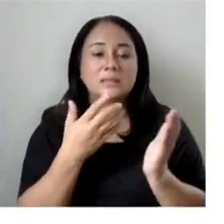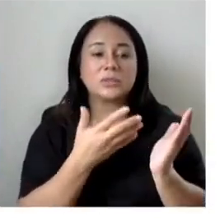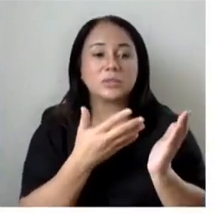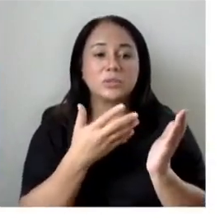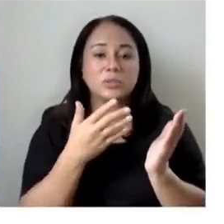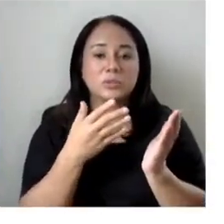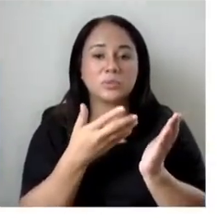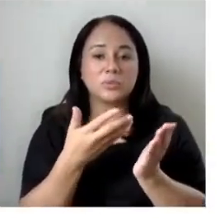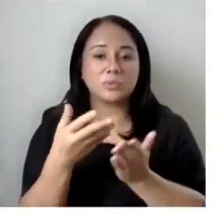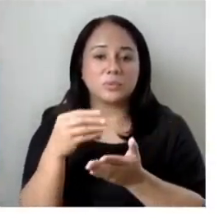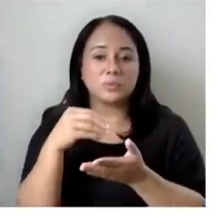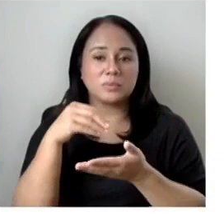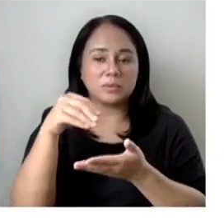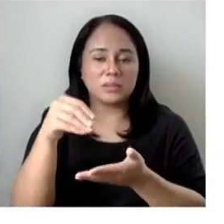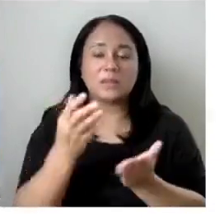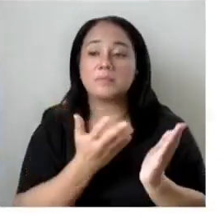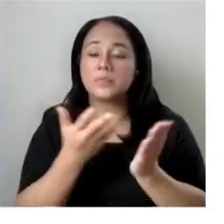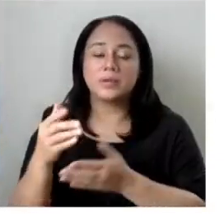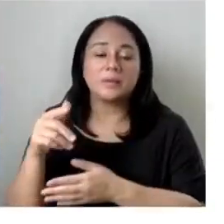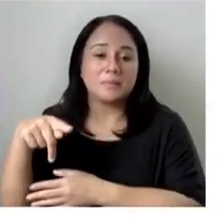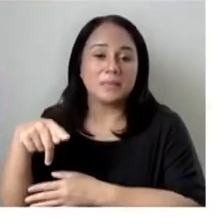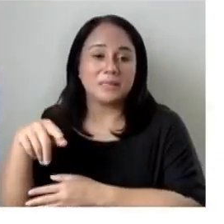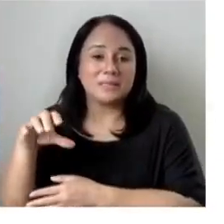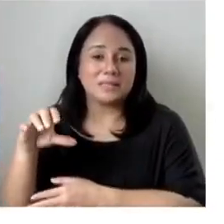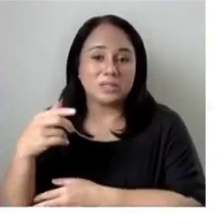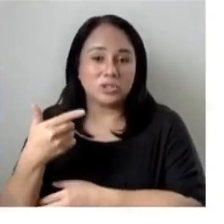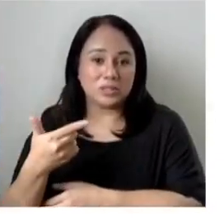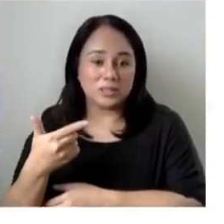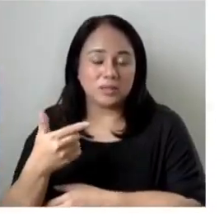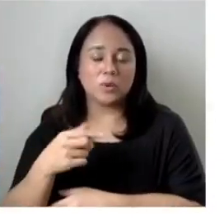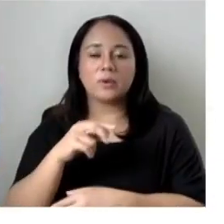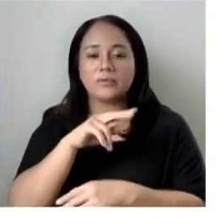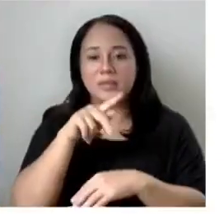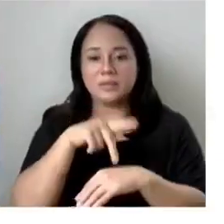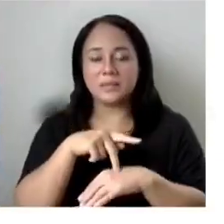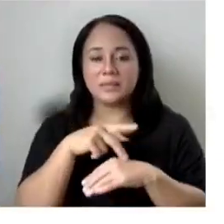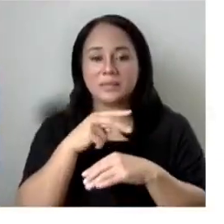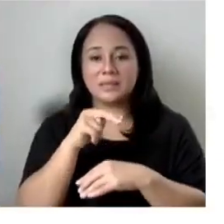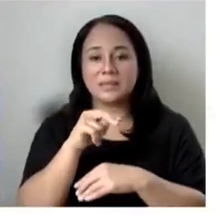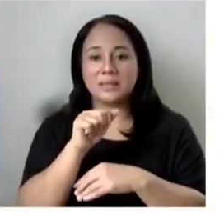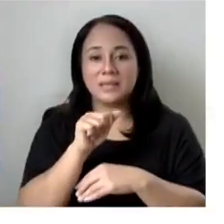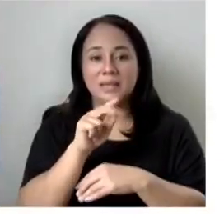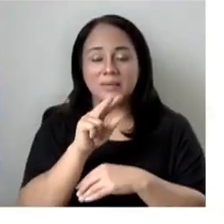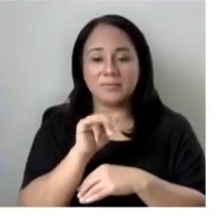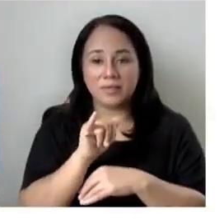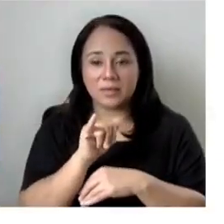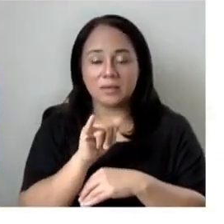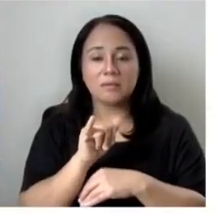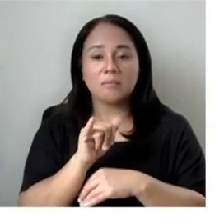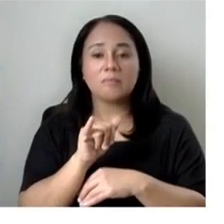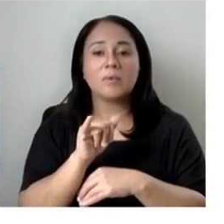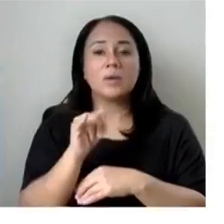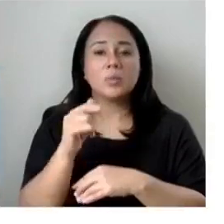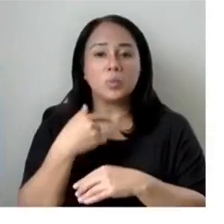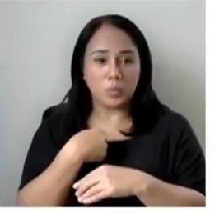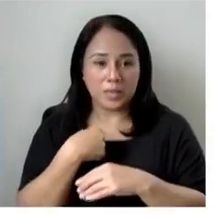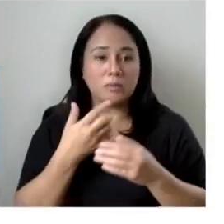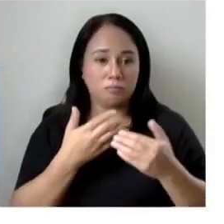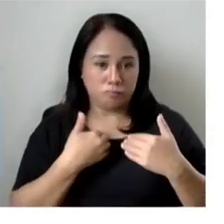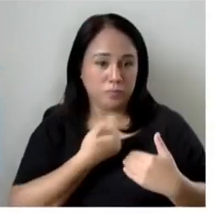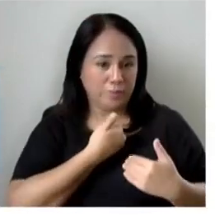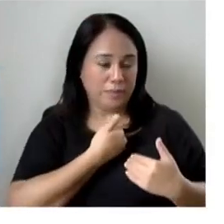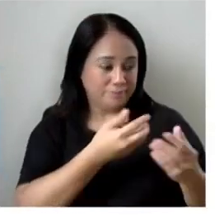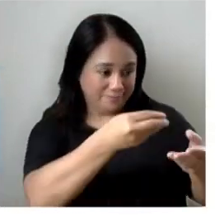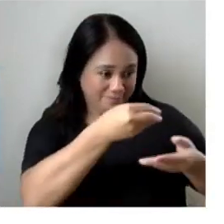the Philippine Coast Guard or to the Philippine Navy, AFP's Western Command, and we will gladly bring